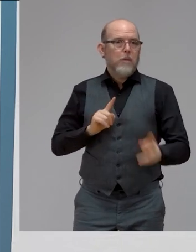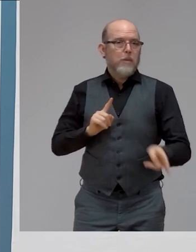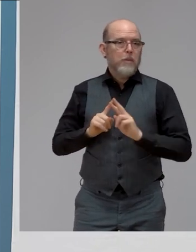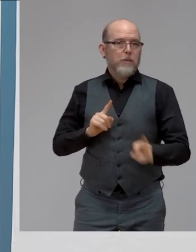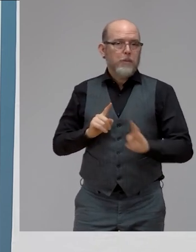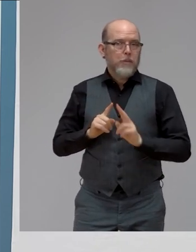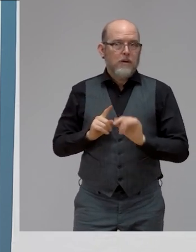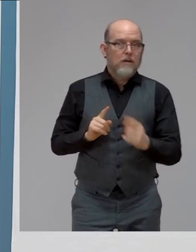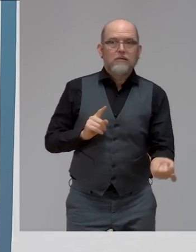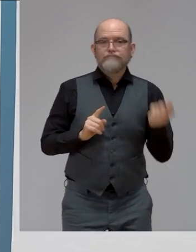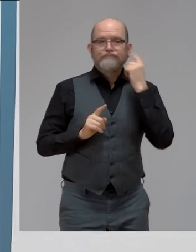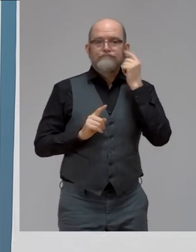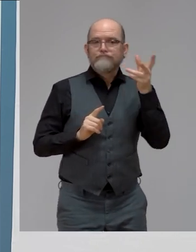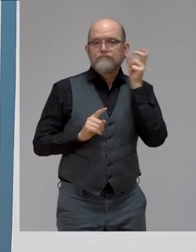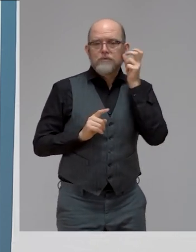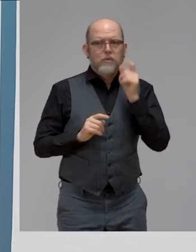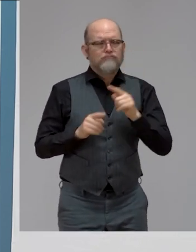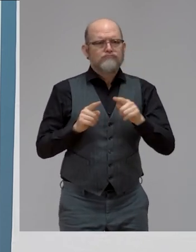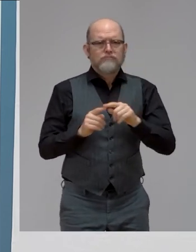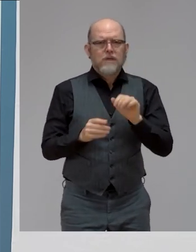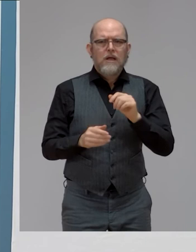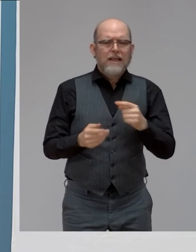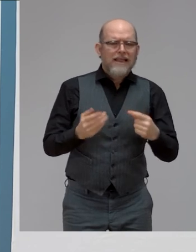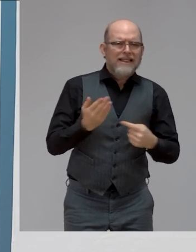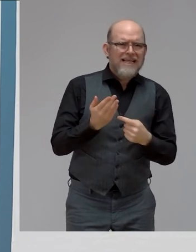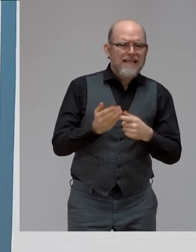for blind and low vision persons.